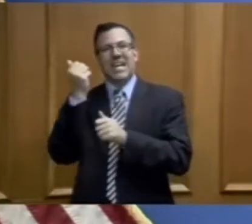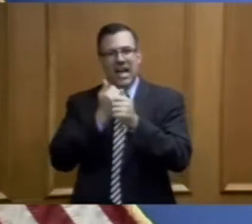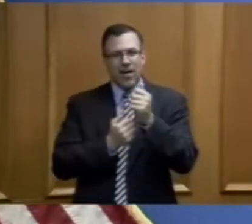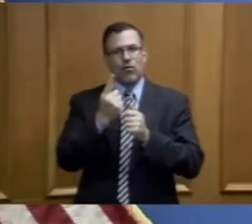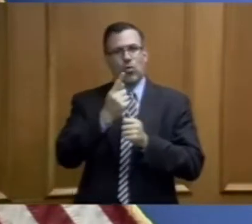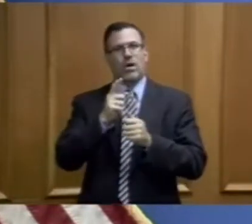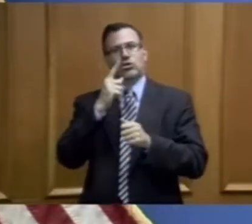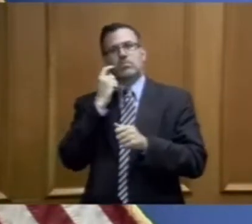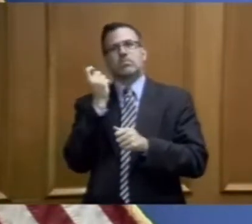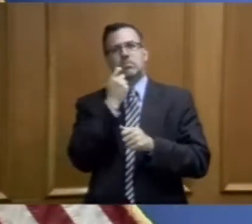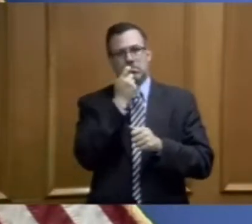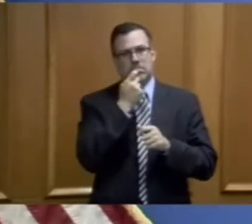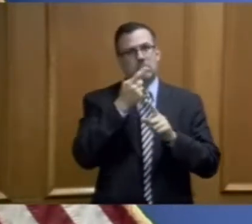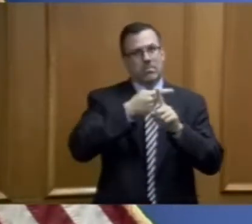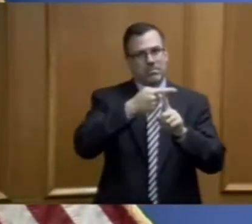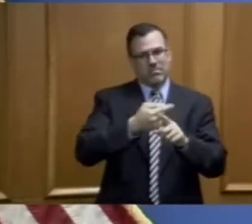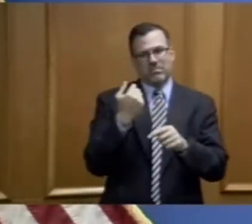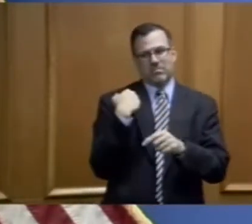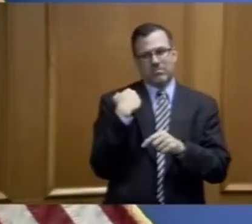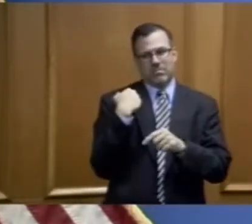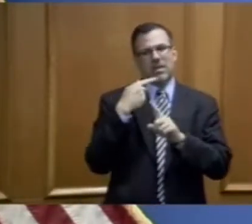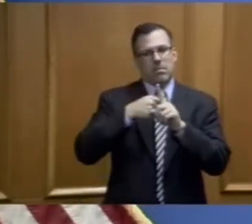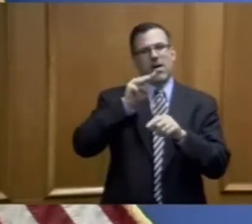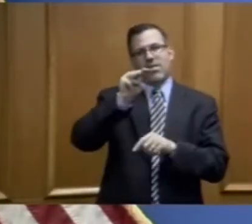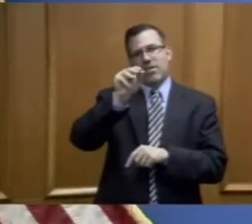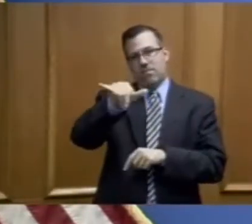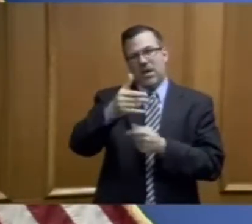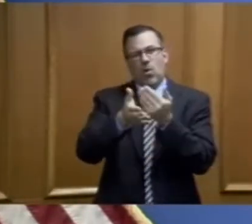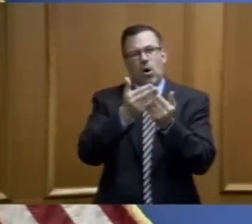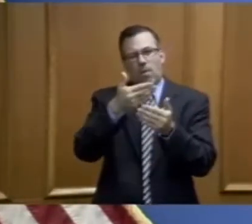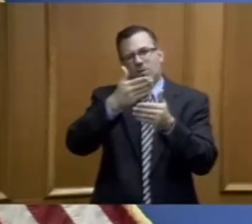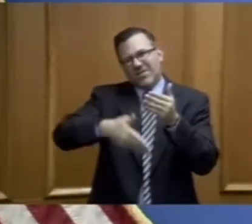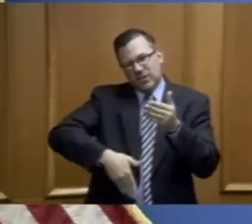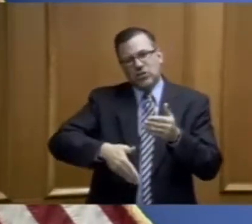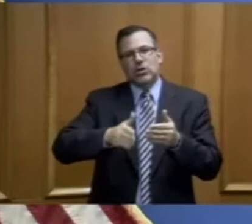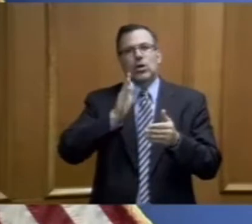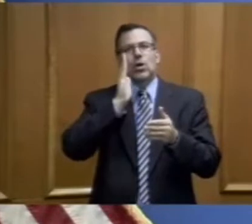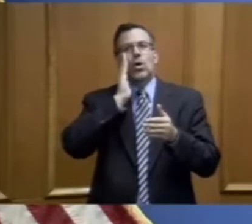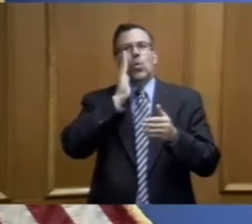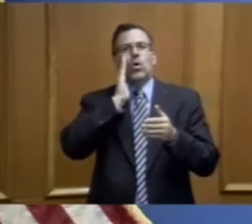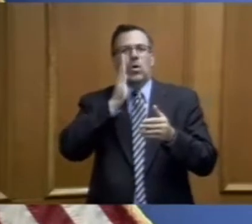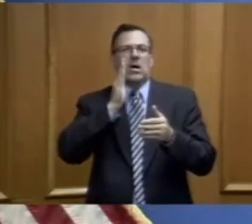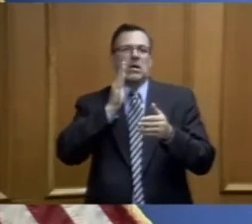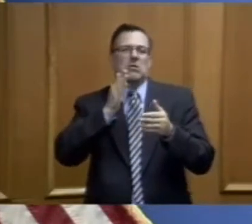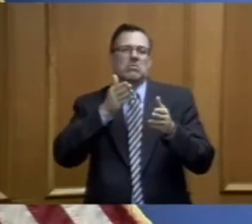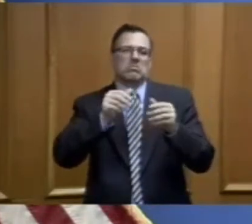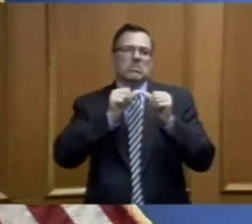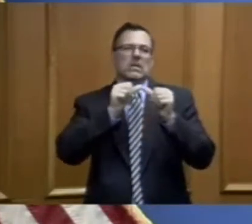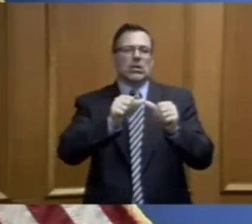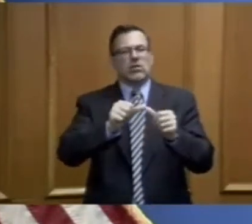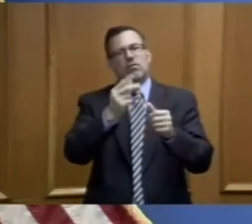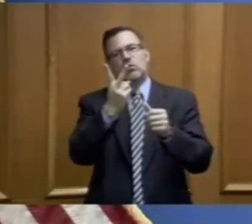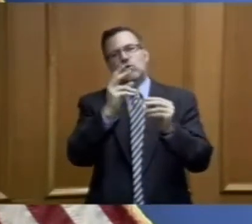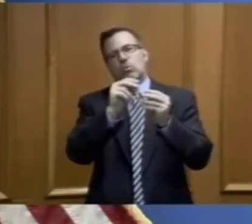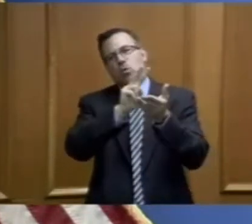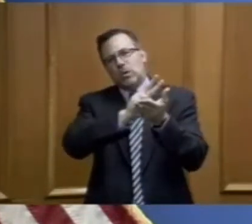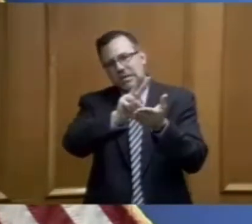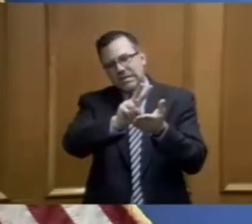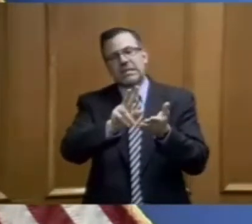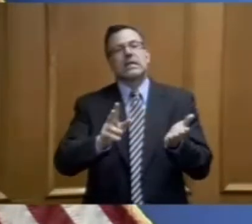May. We're very close to having that done. We are going to allow a couple of weeks grace period to finalize that,